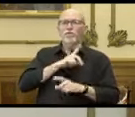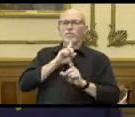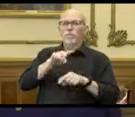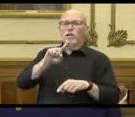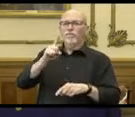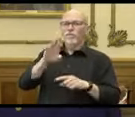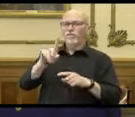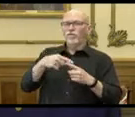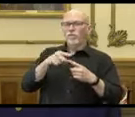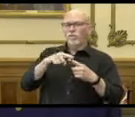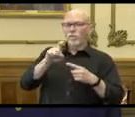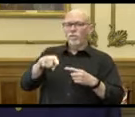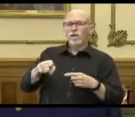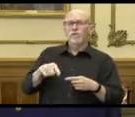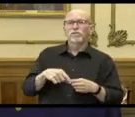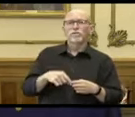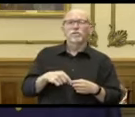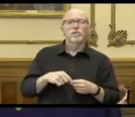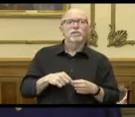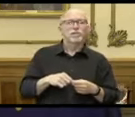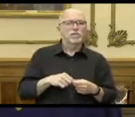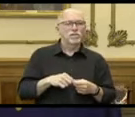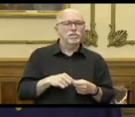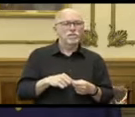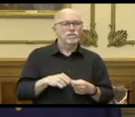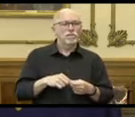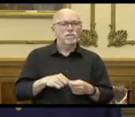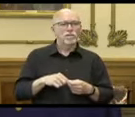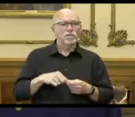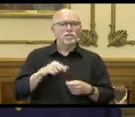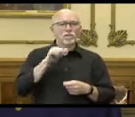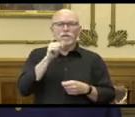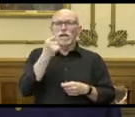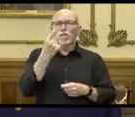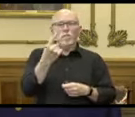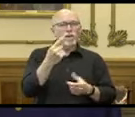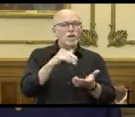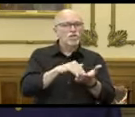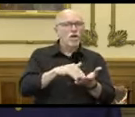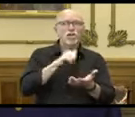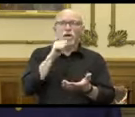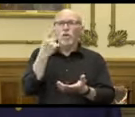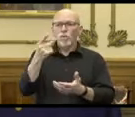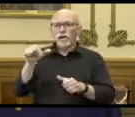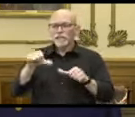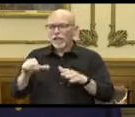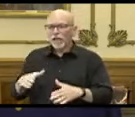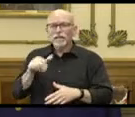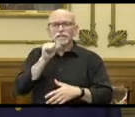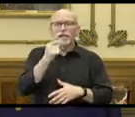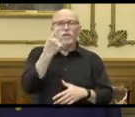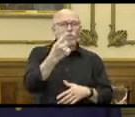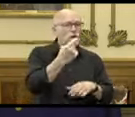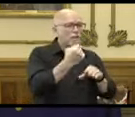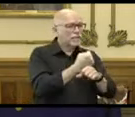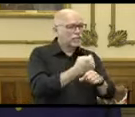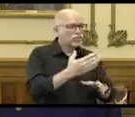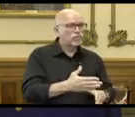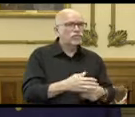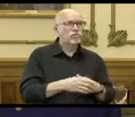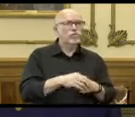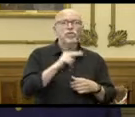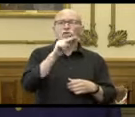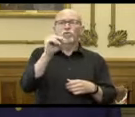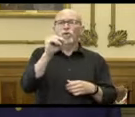first question, and that is not once, not one doctor, not one scientist, not one statistician,